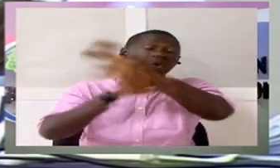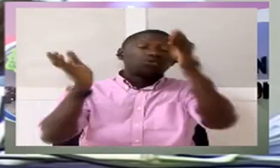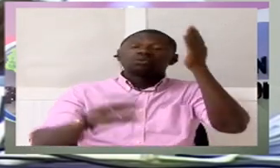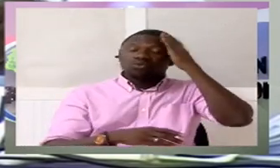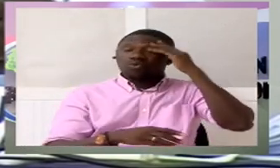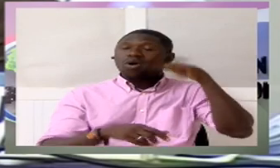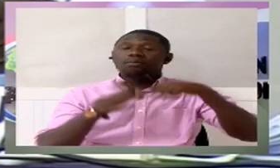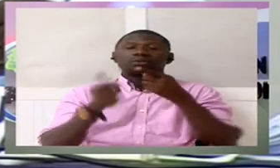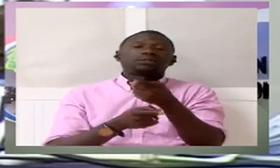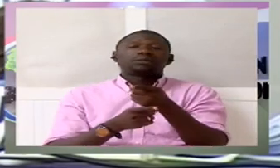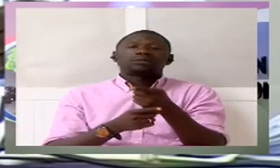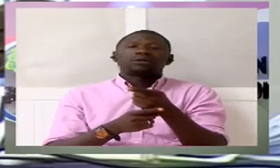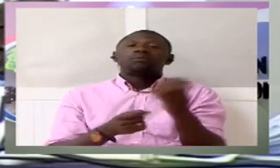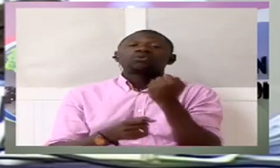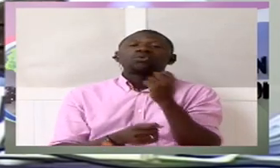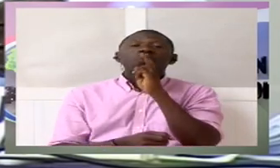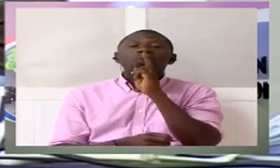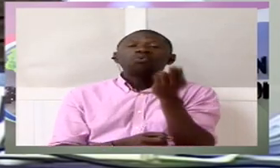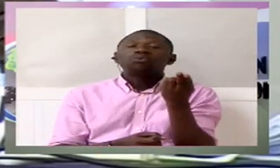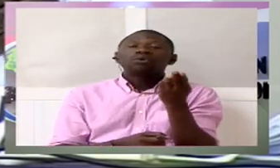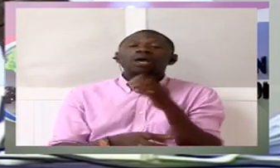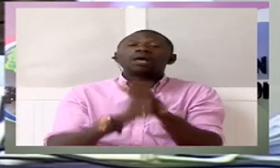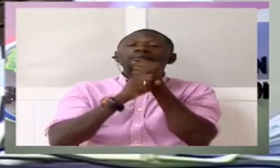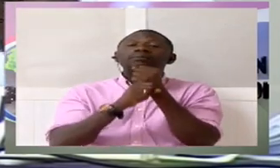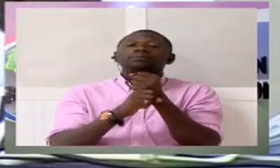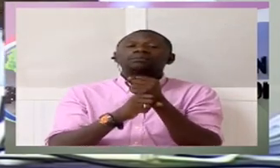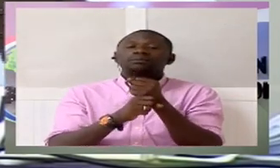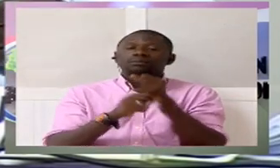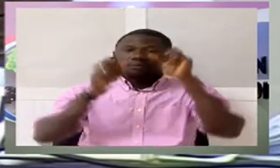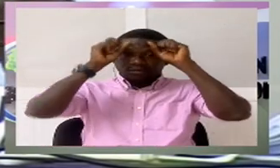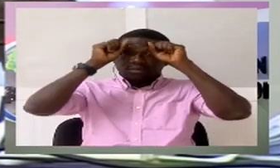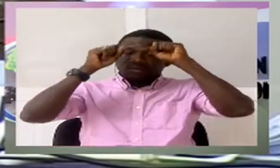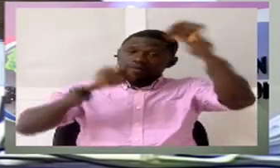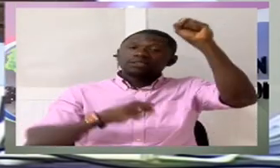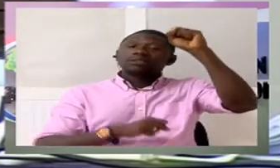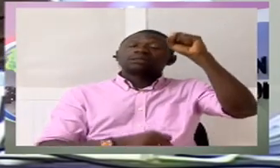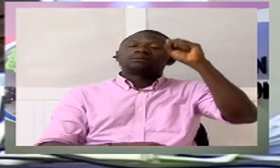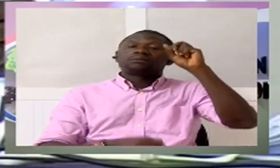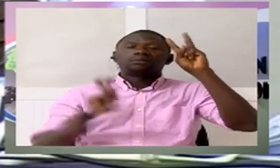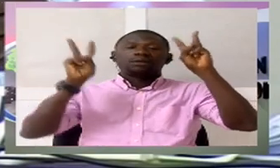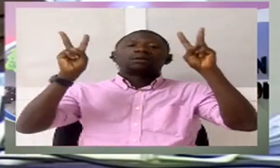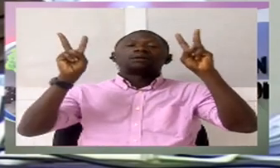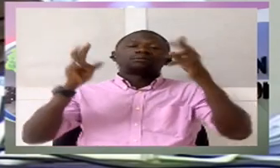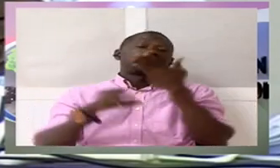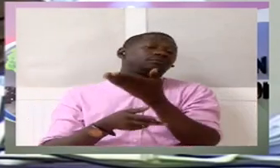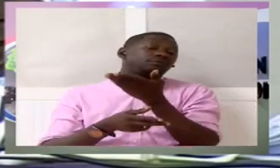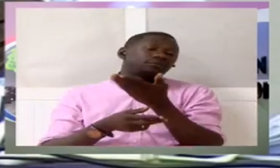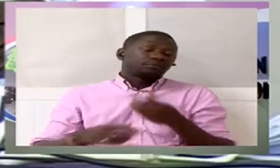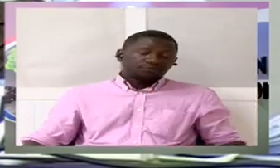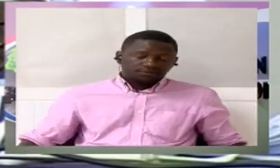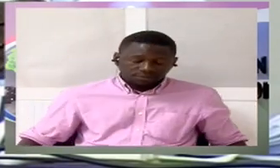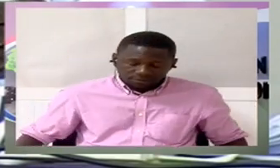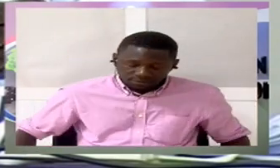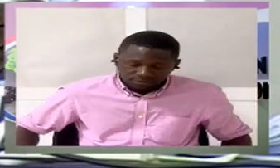Follow to Baba Job mumoleti momam melonyim bankunkang amanto soto andung amang tobo